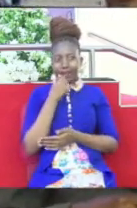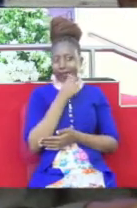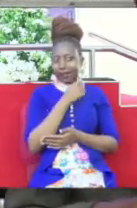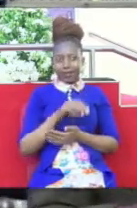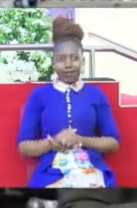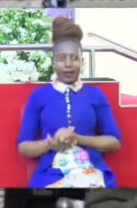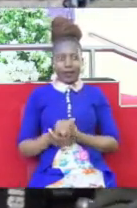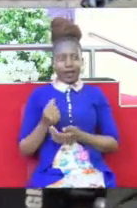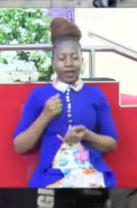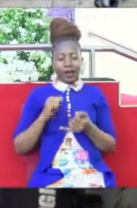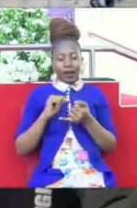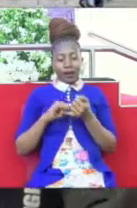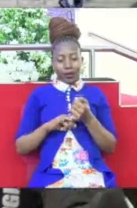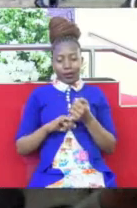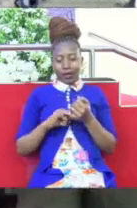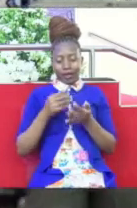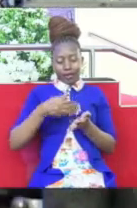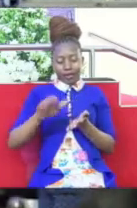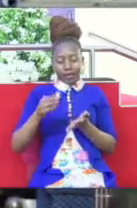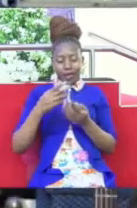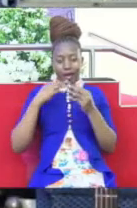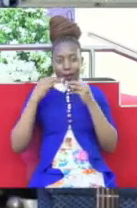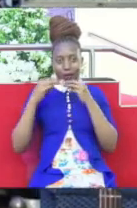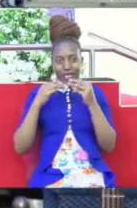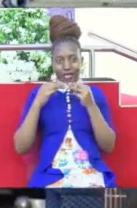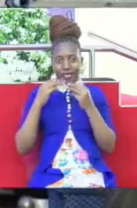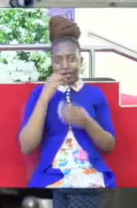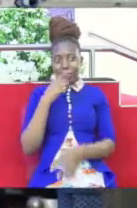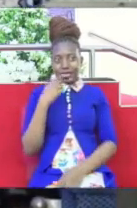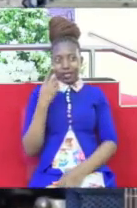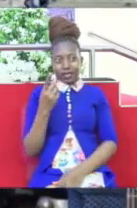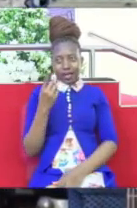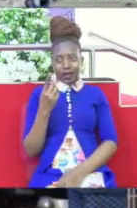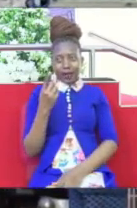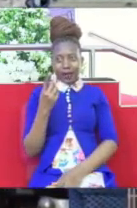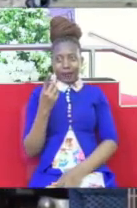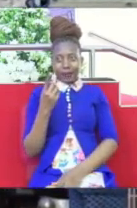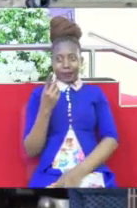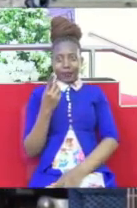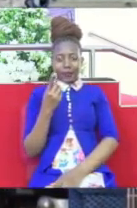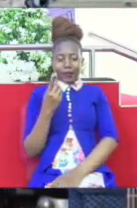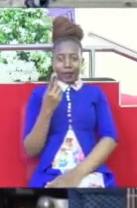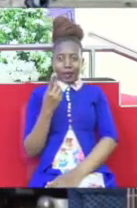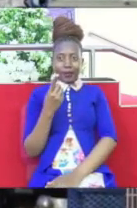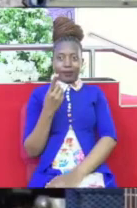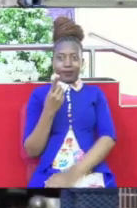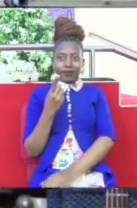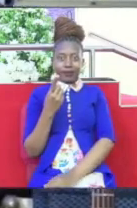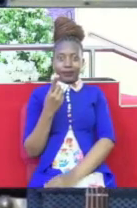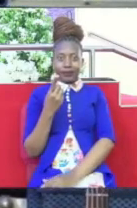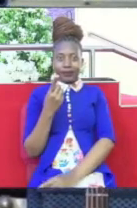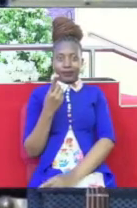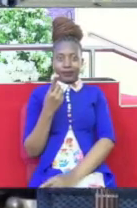message and said, Na shemanzi wangu alikuwa amenitumia ujumbe akisema, "Dr. Ron." Yeye kwamba "Your zipper